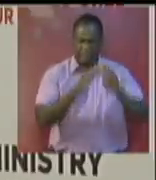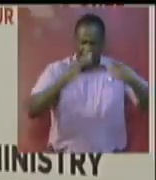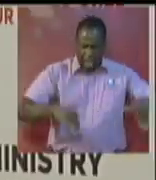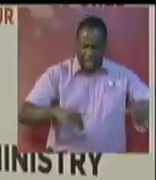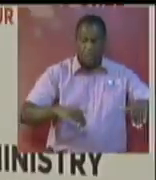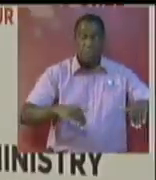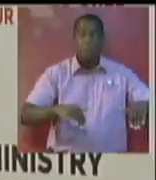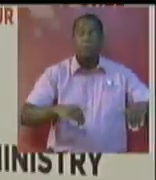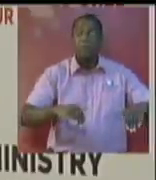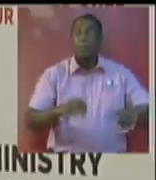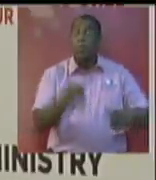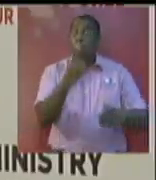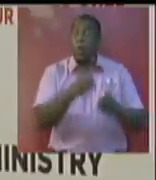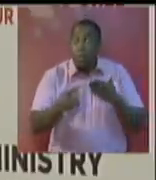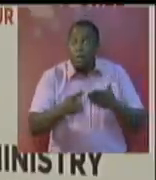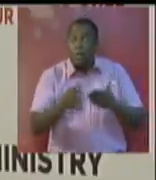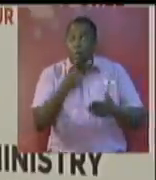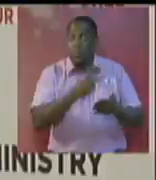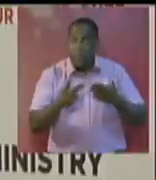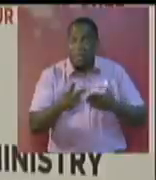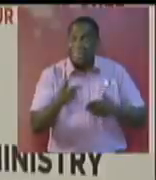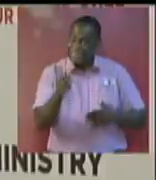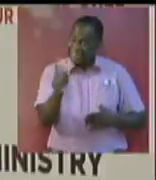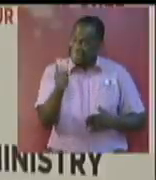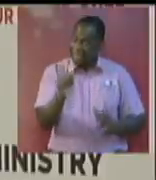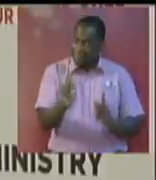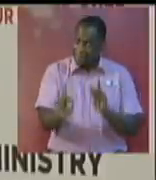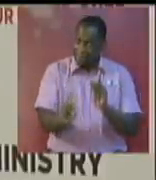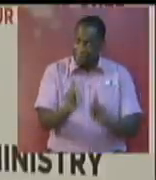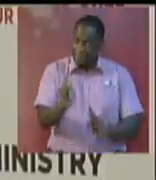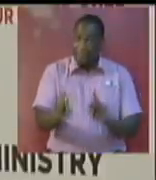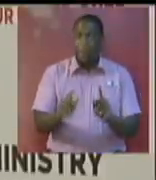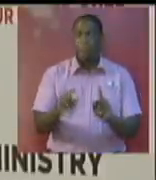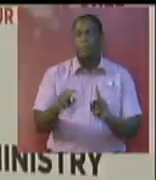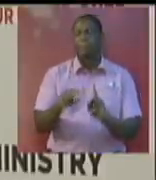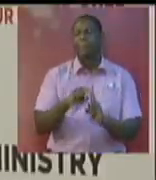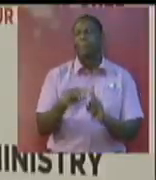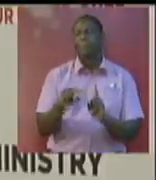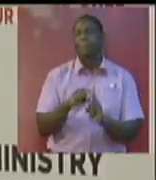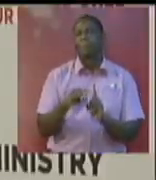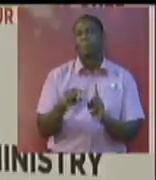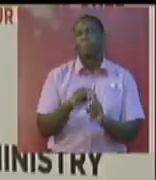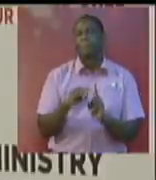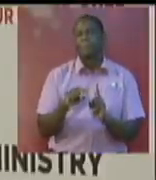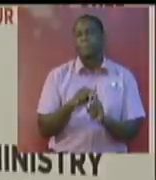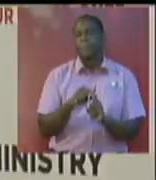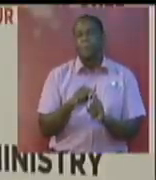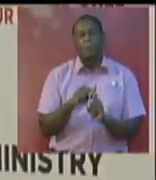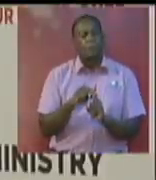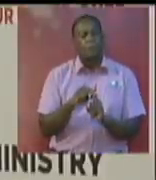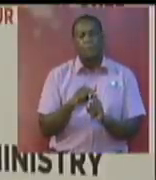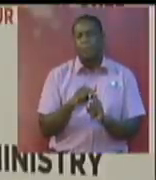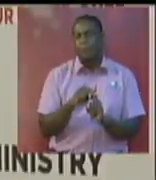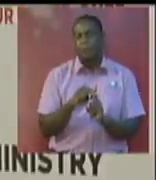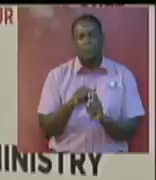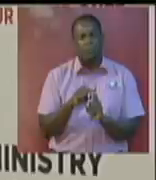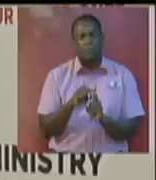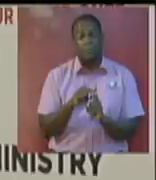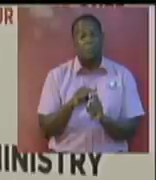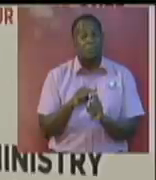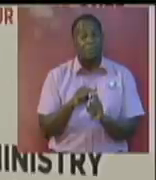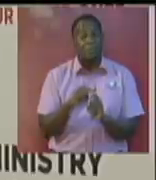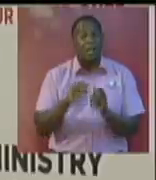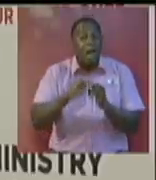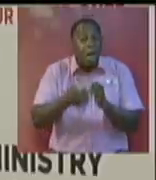10 people within the home developed symptoms, and they all came back positive. And this started with 1 or 2 people just feeling